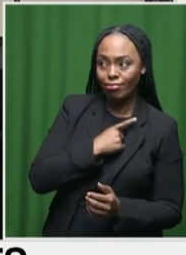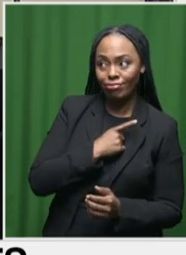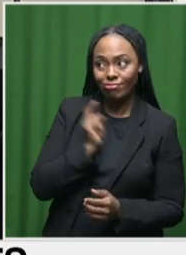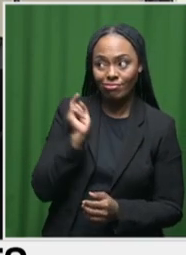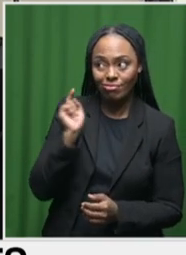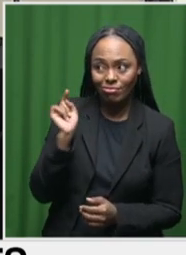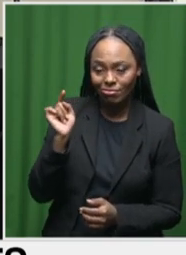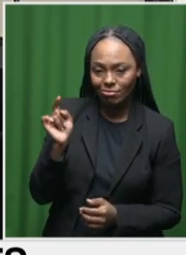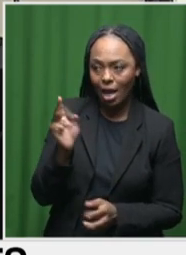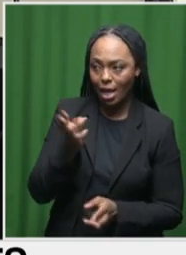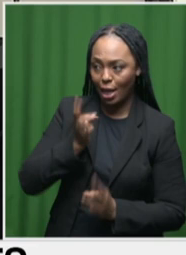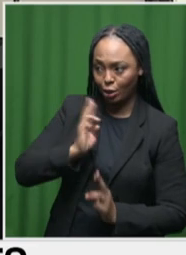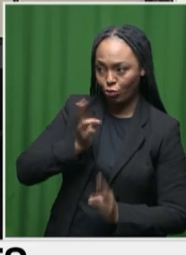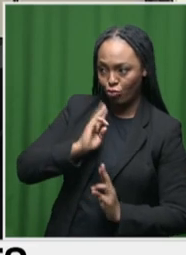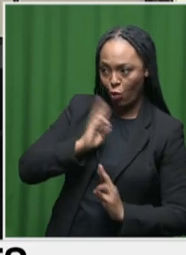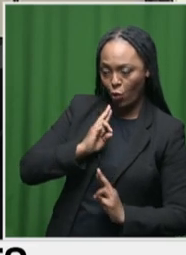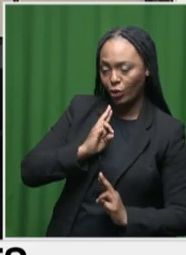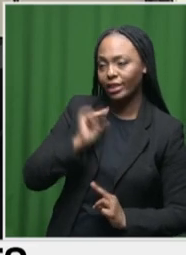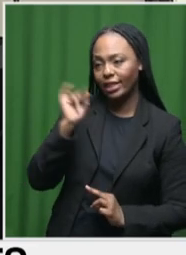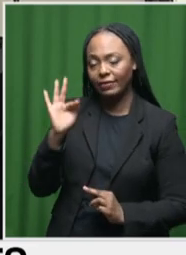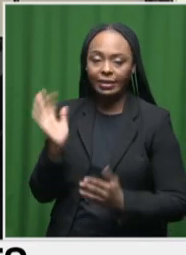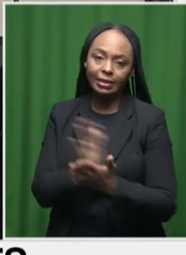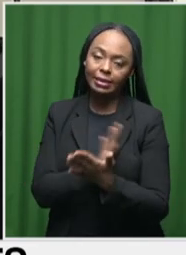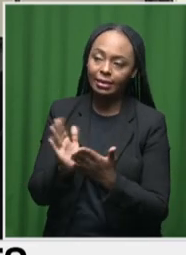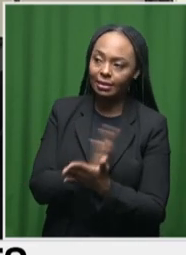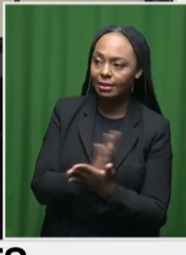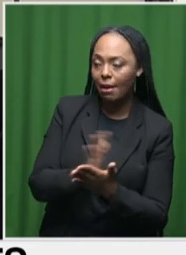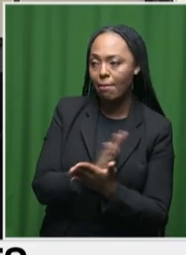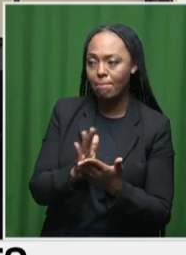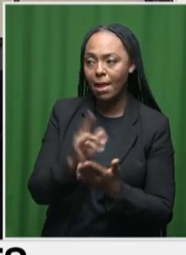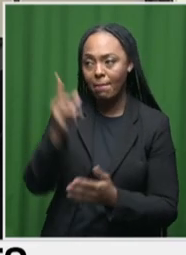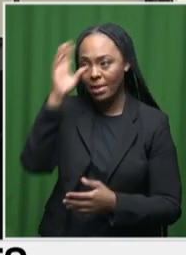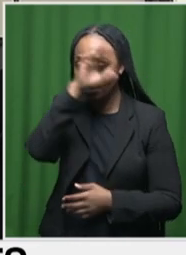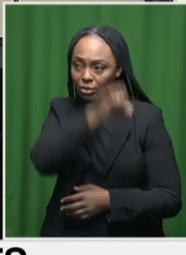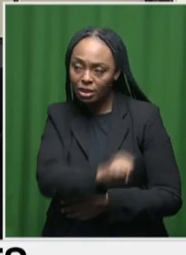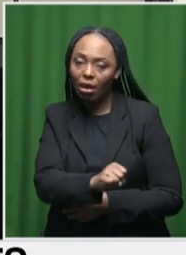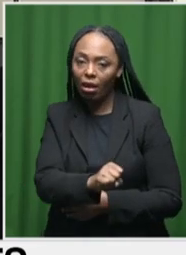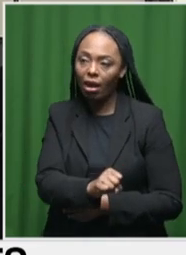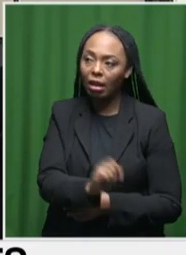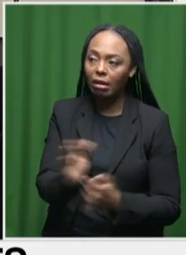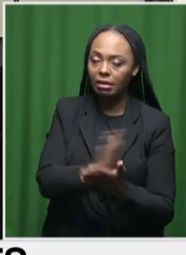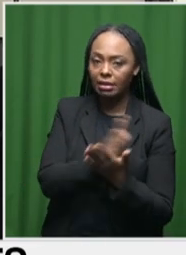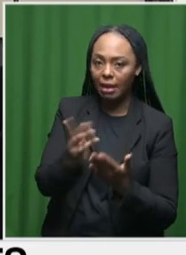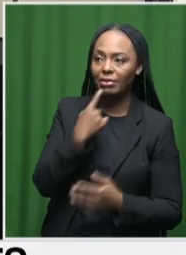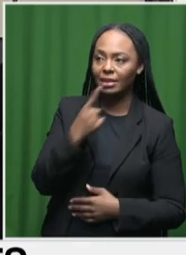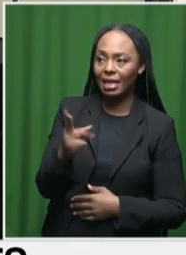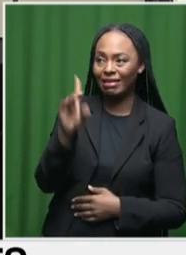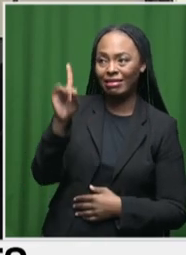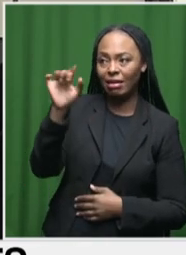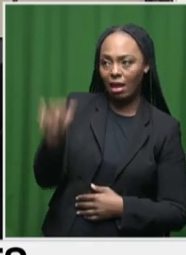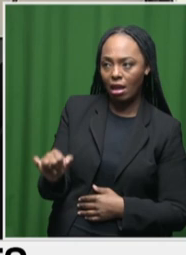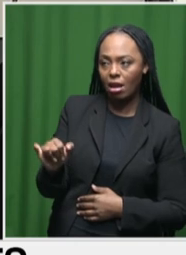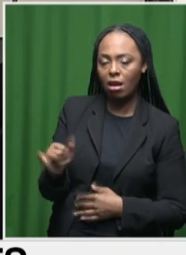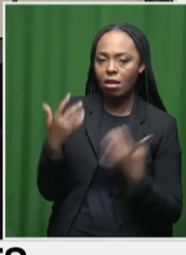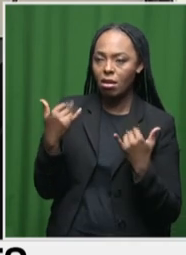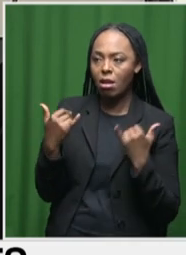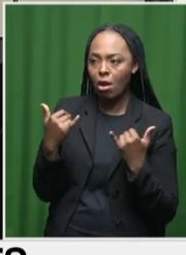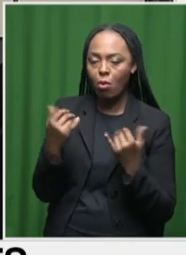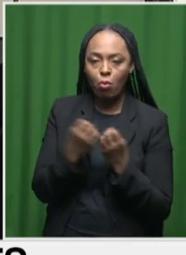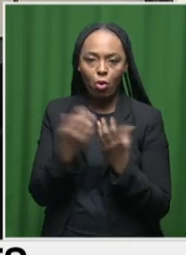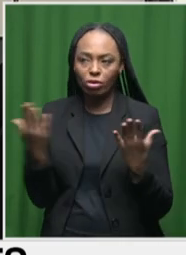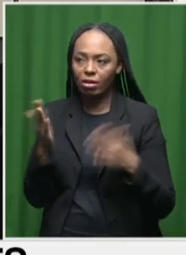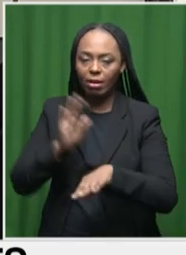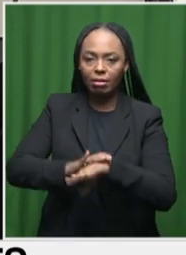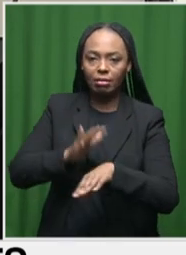in response, if you will, to some of the perceptions out there that the DA is actually failing to make any